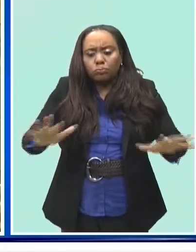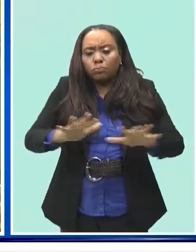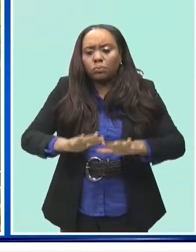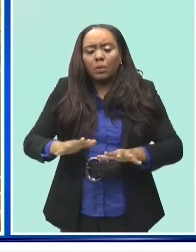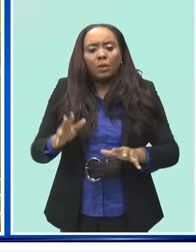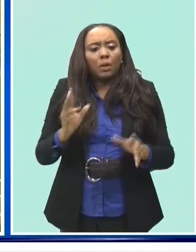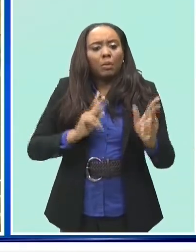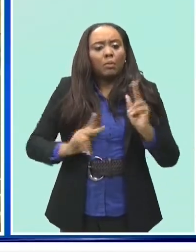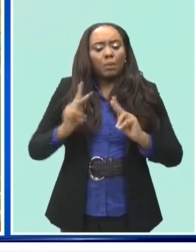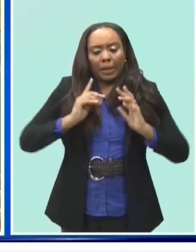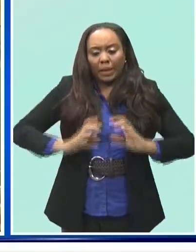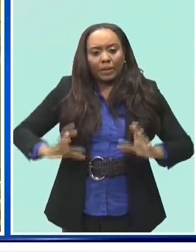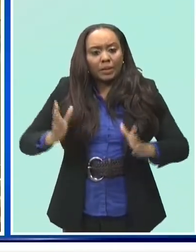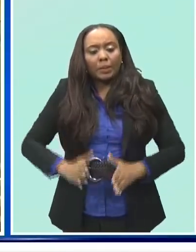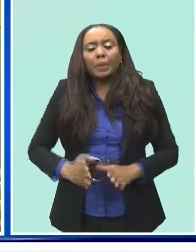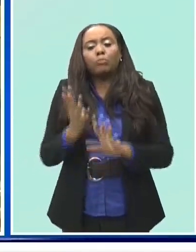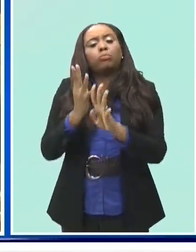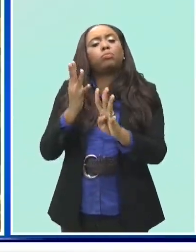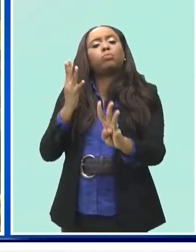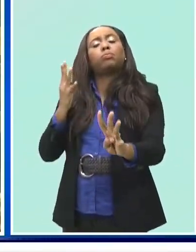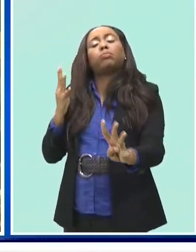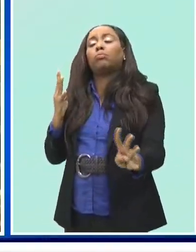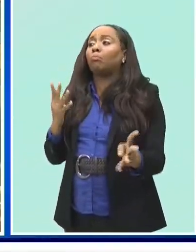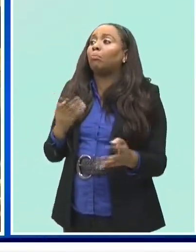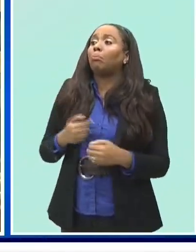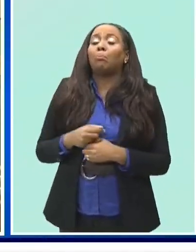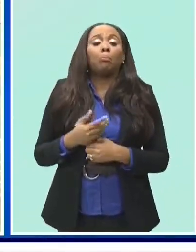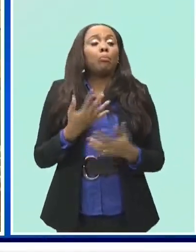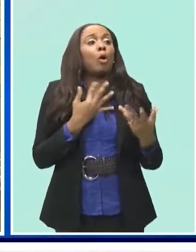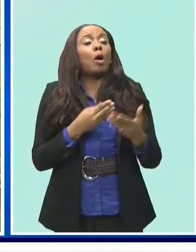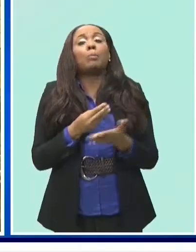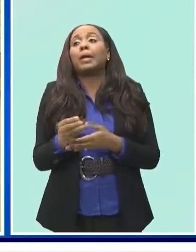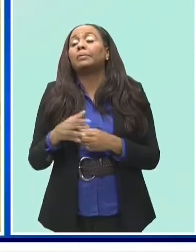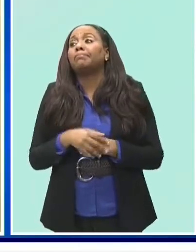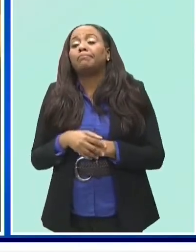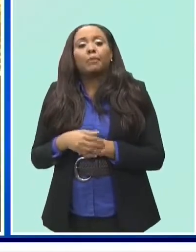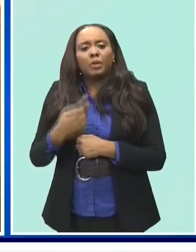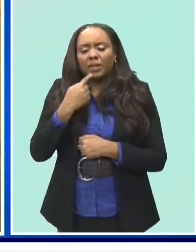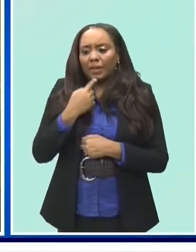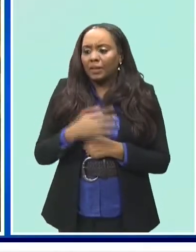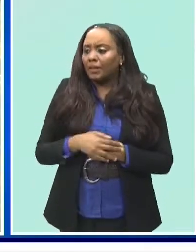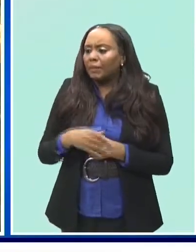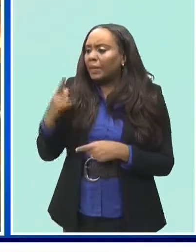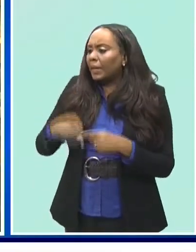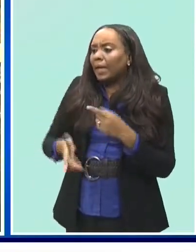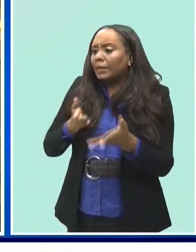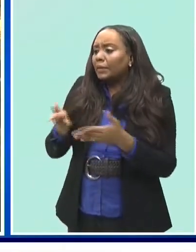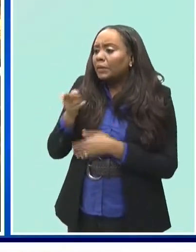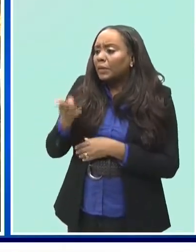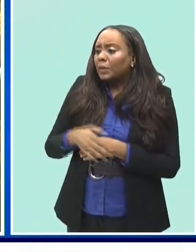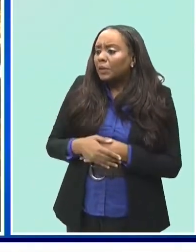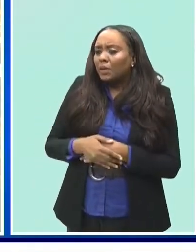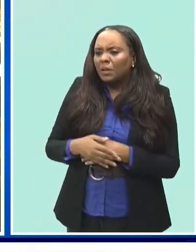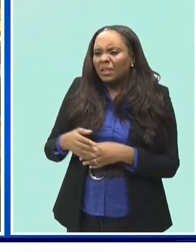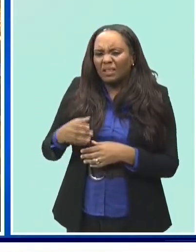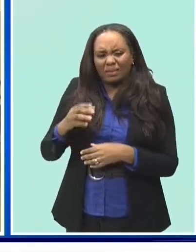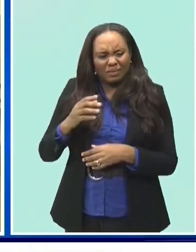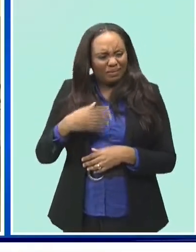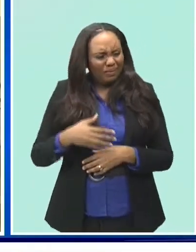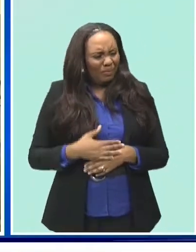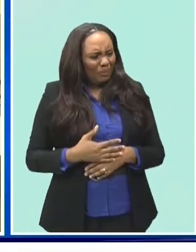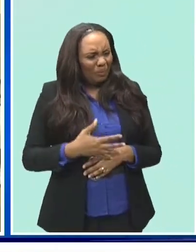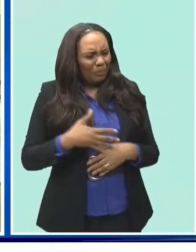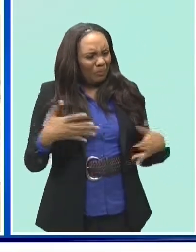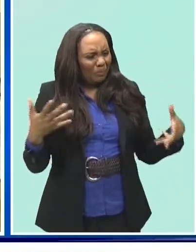customers buying in the line. And we have to be telling the customers, like, we can't serve. The customers baffle.